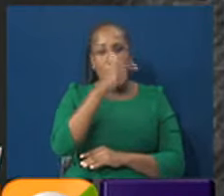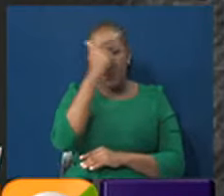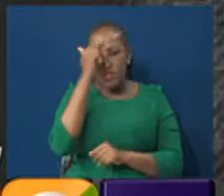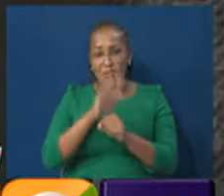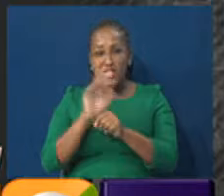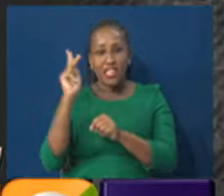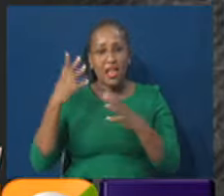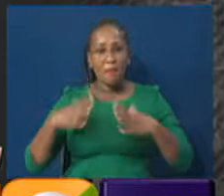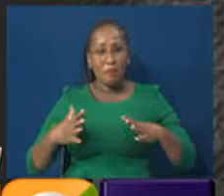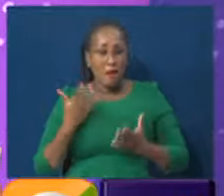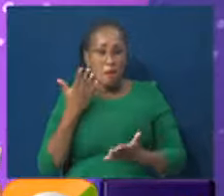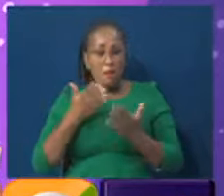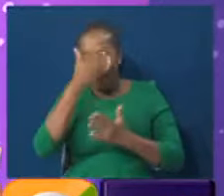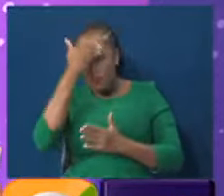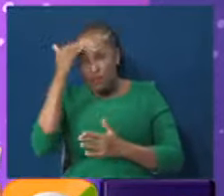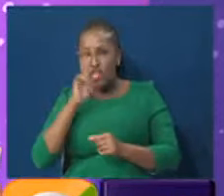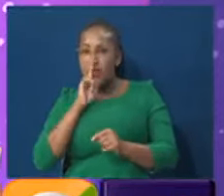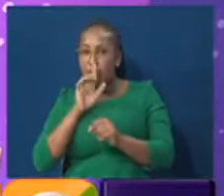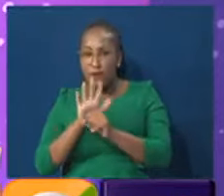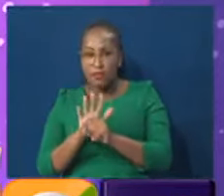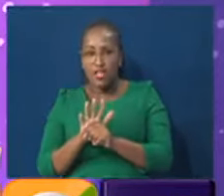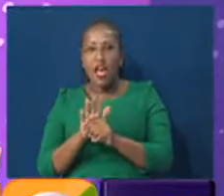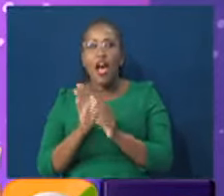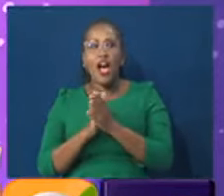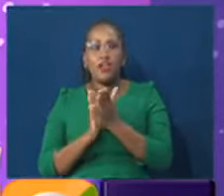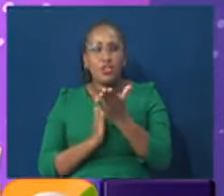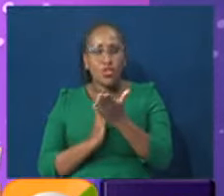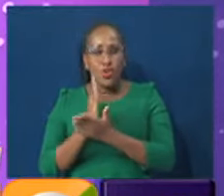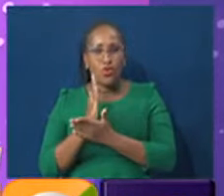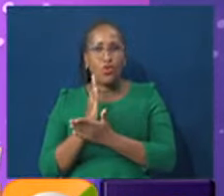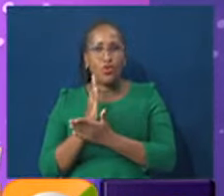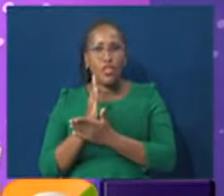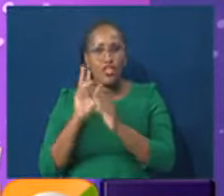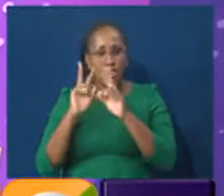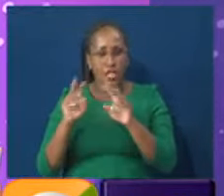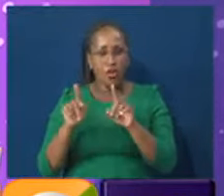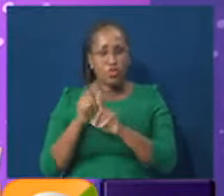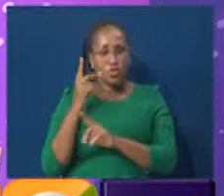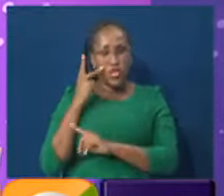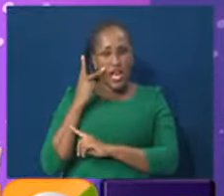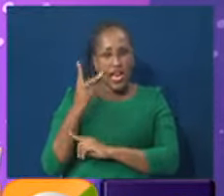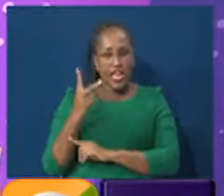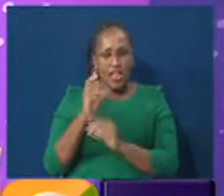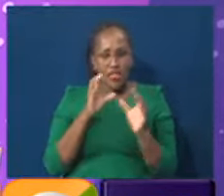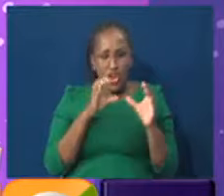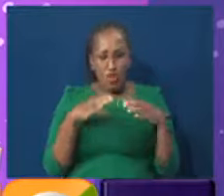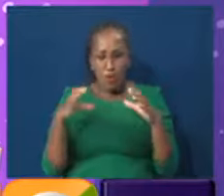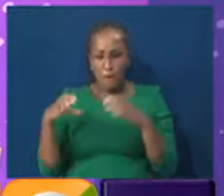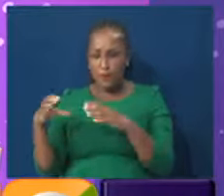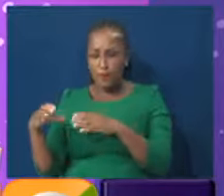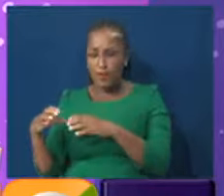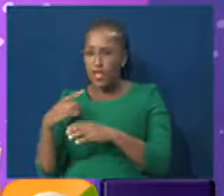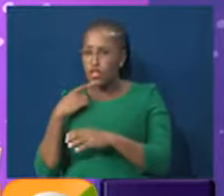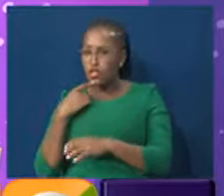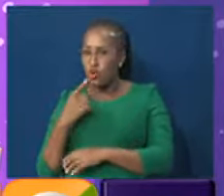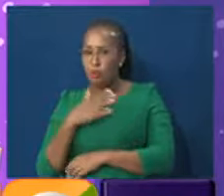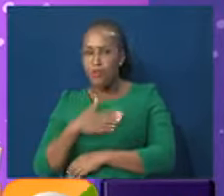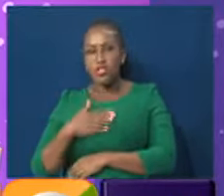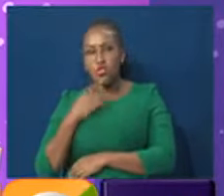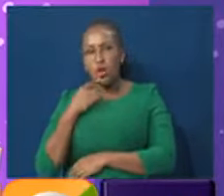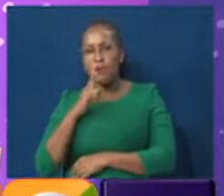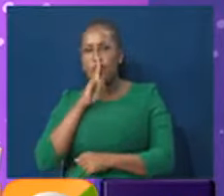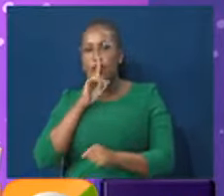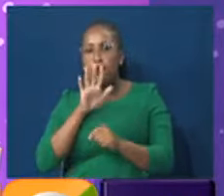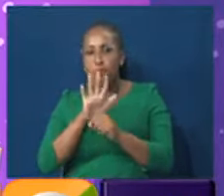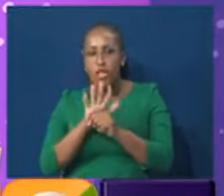Trust has been tracking those, and that's by status, and you're also looking at categories. So take us through that promises dashboard and